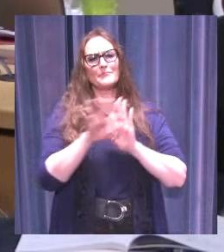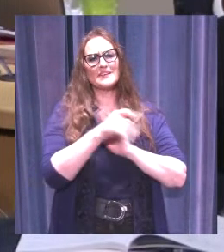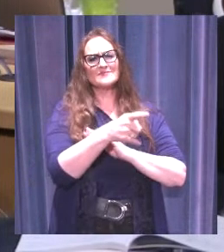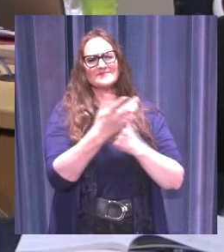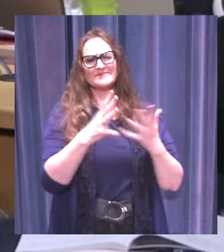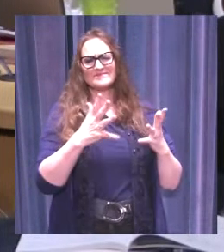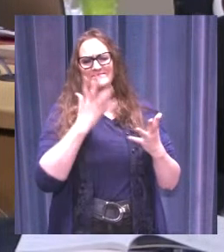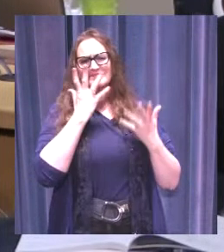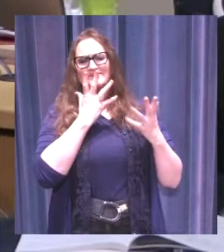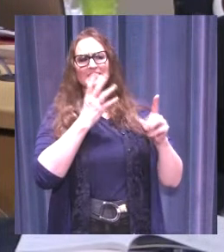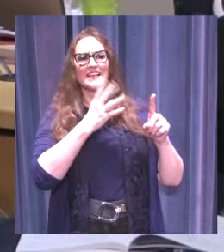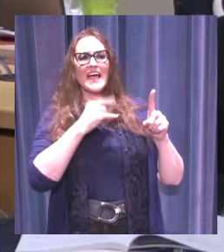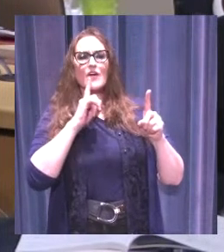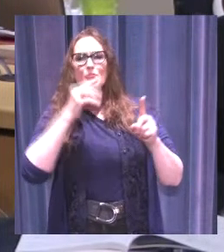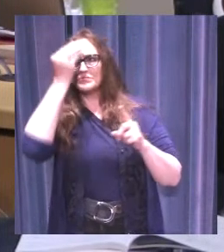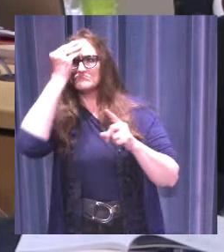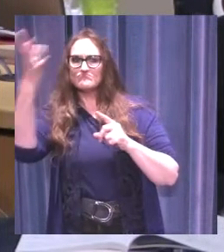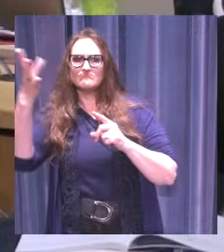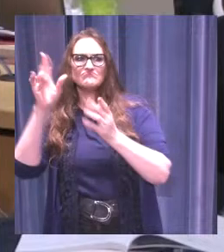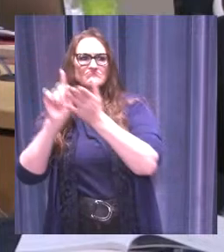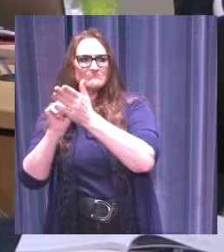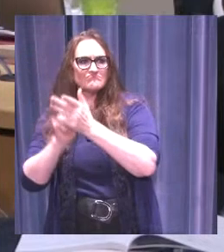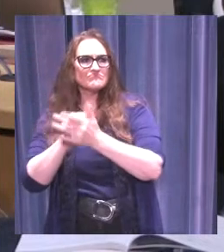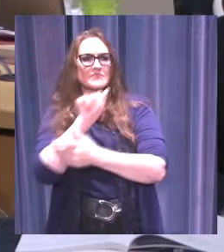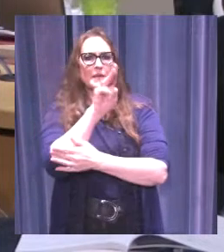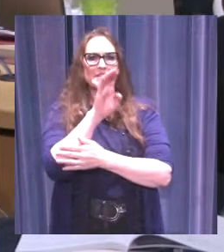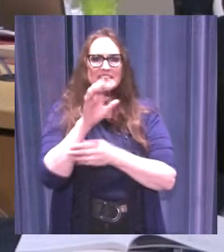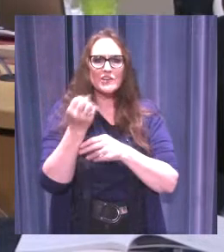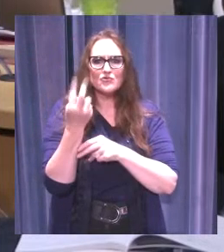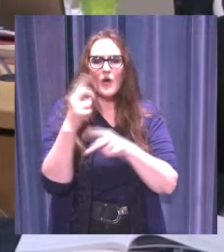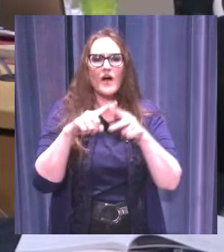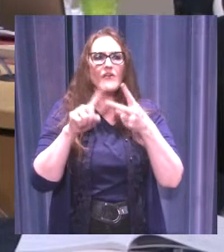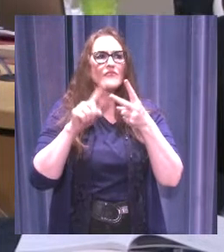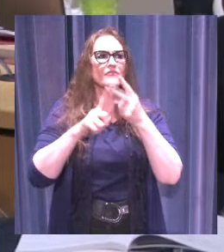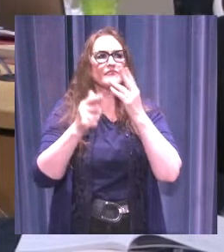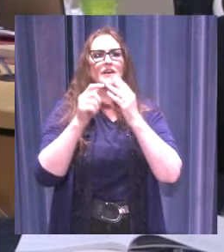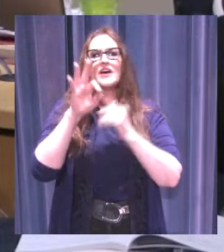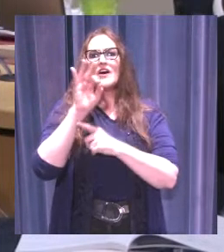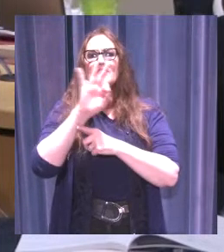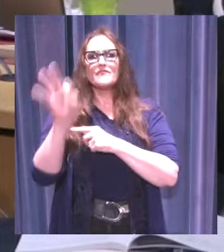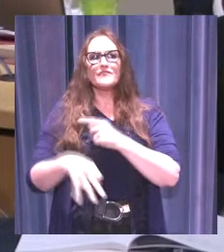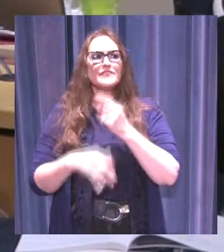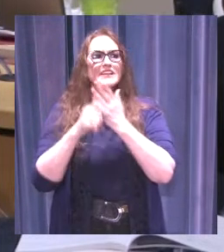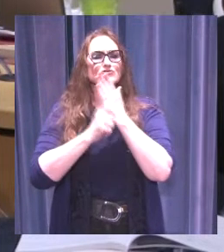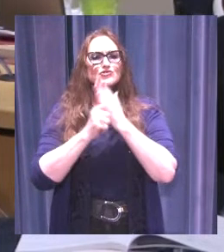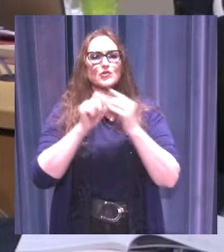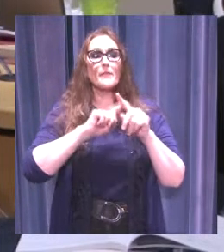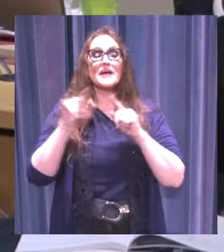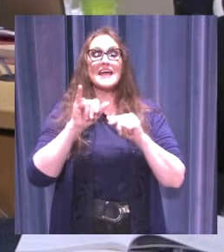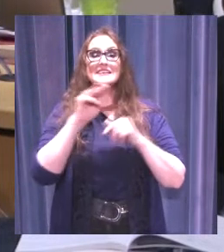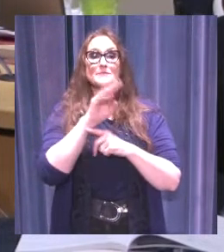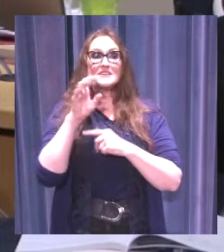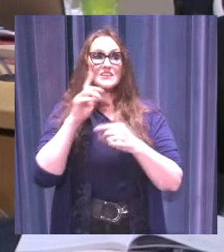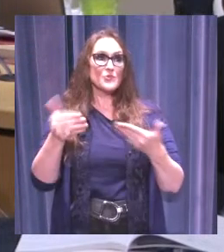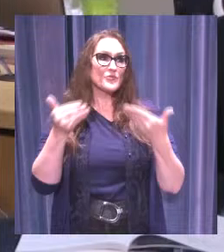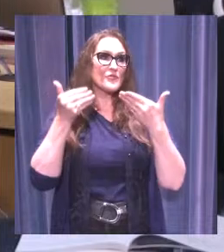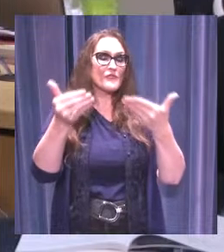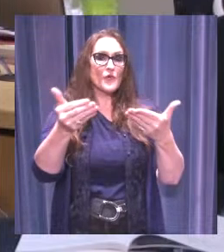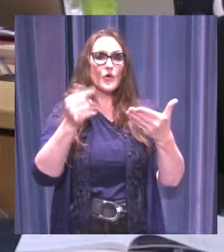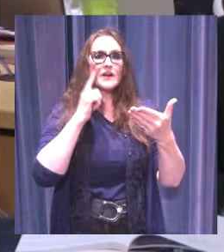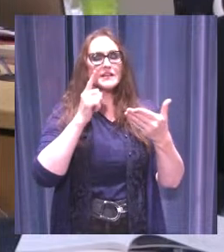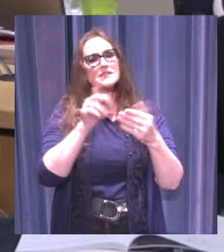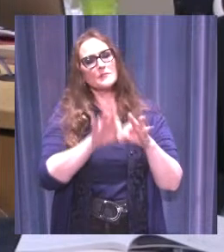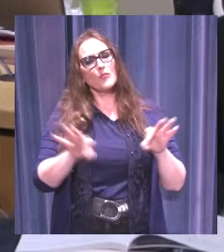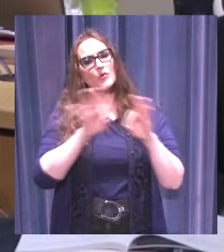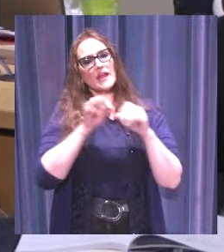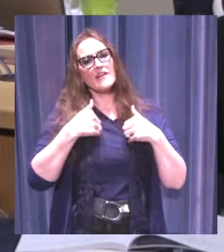notifying the local news outlets, ABC 12, the Flint Journal, etc., regarding your decision. As MCC moves forward, it is important to have a person